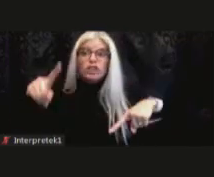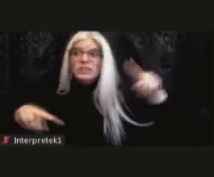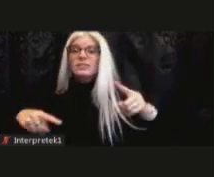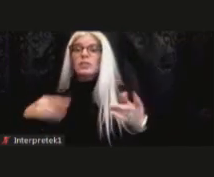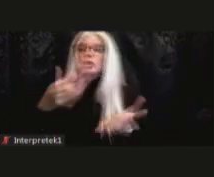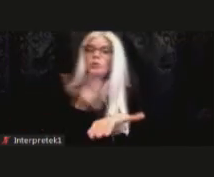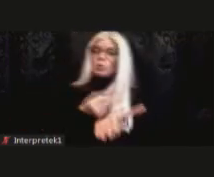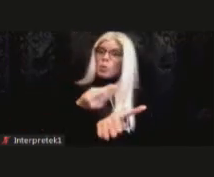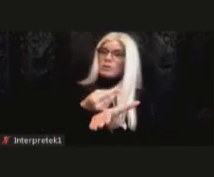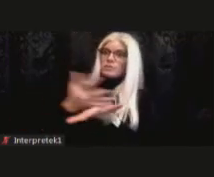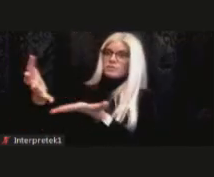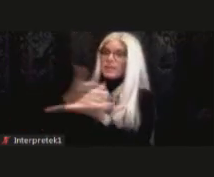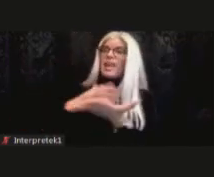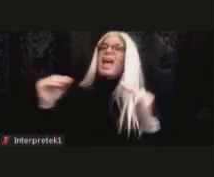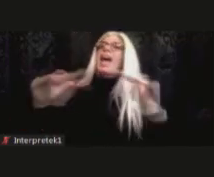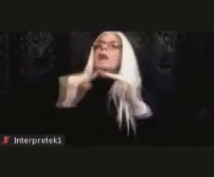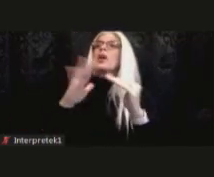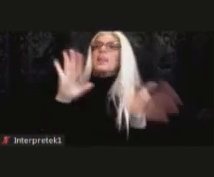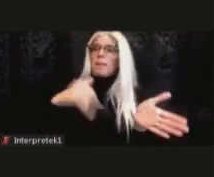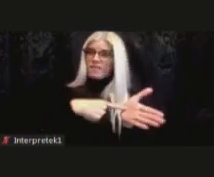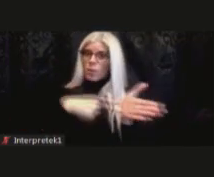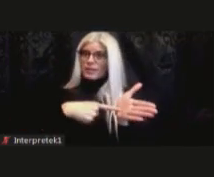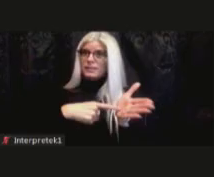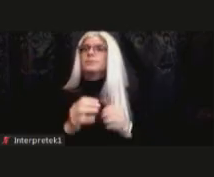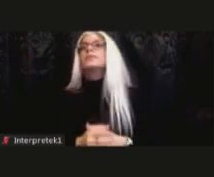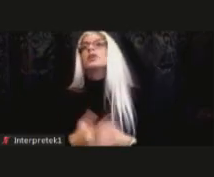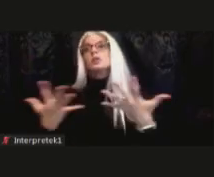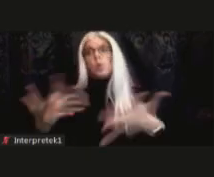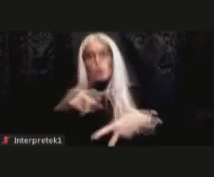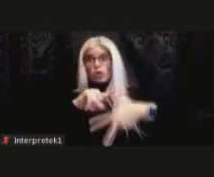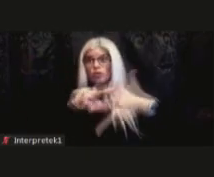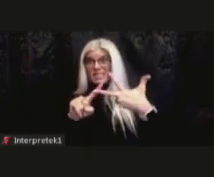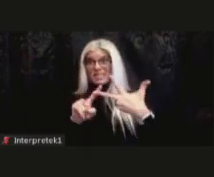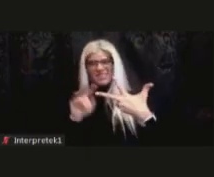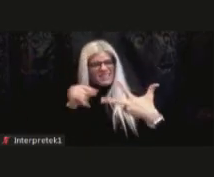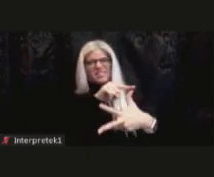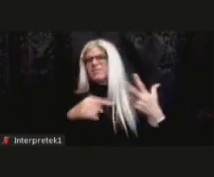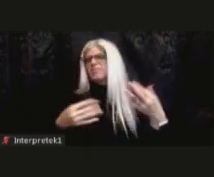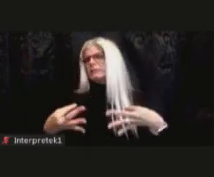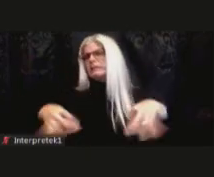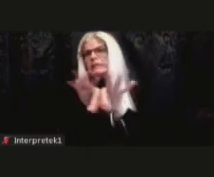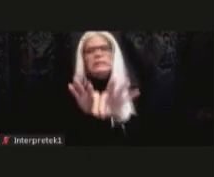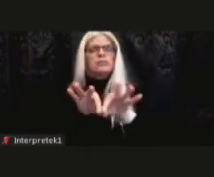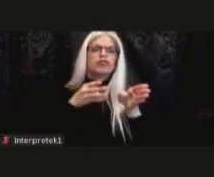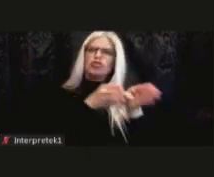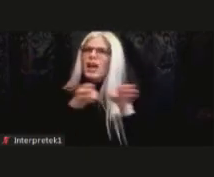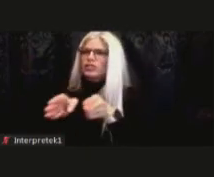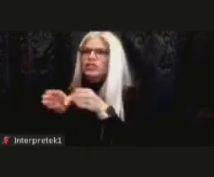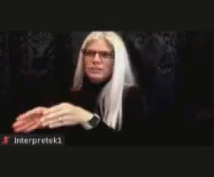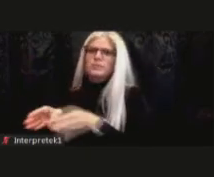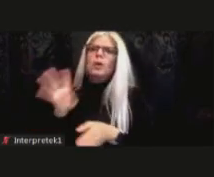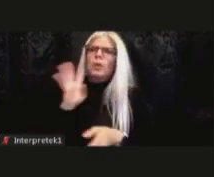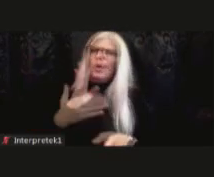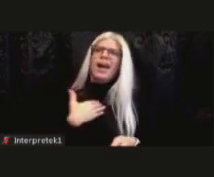permanent affordability. And so those are kind of the three main strategies. Underneath, there will be several